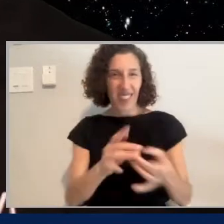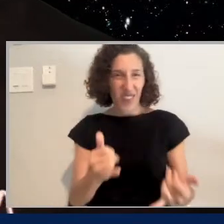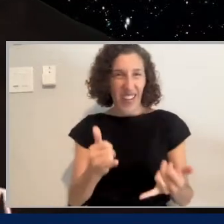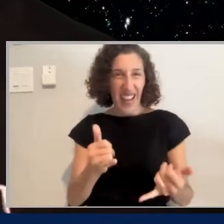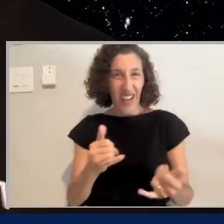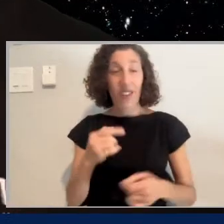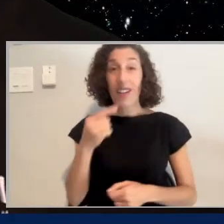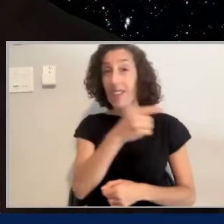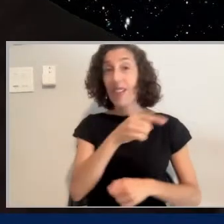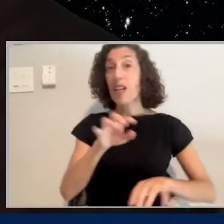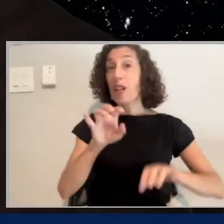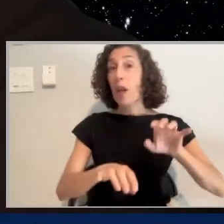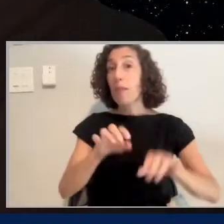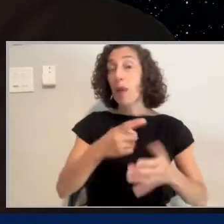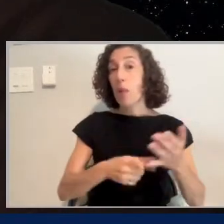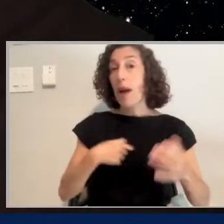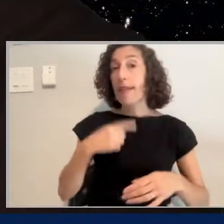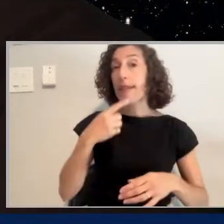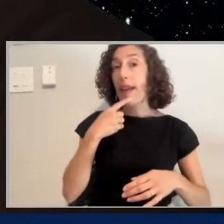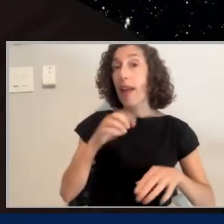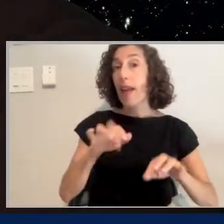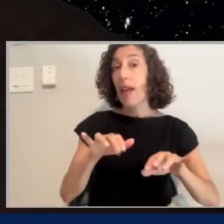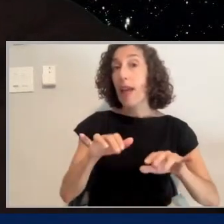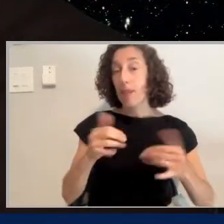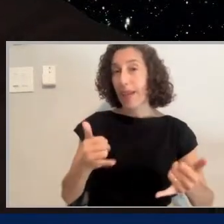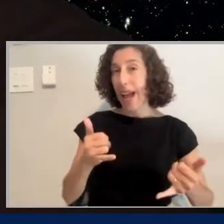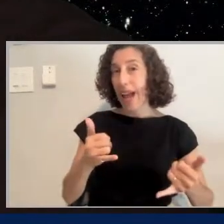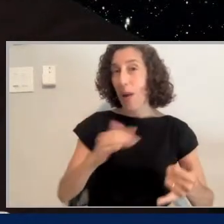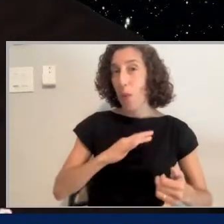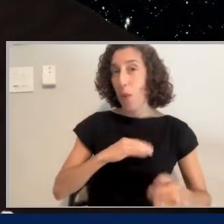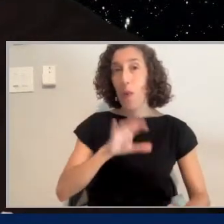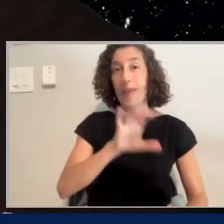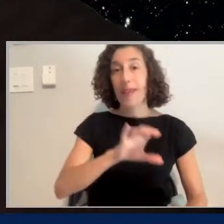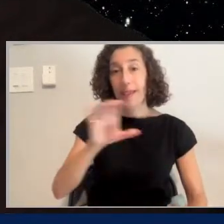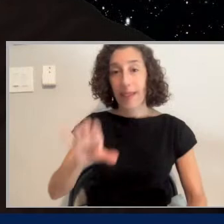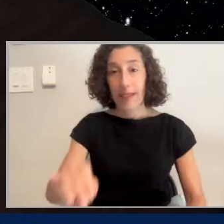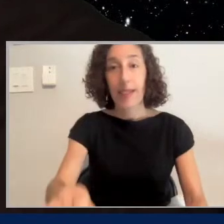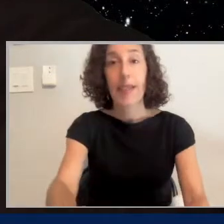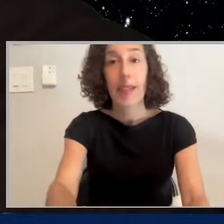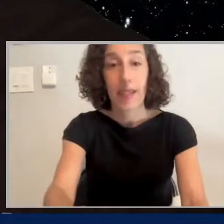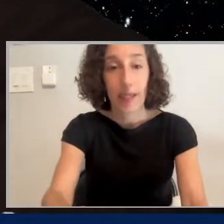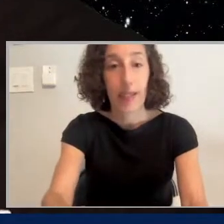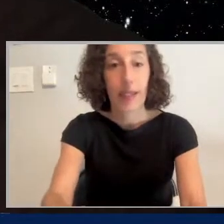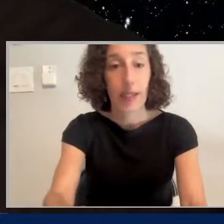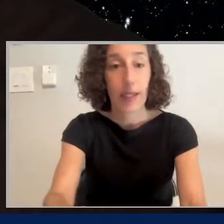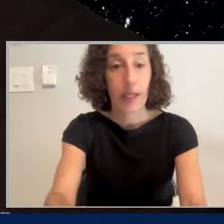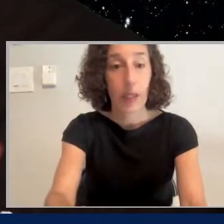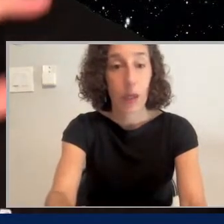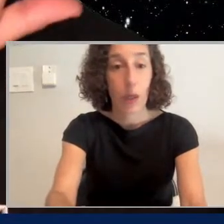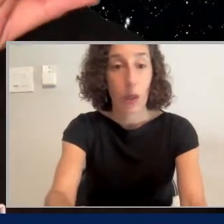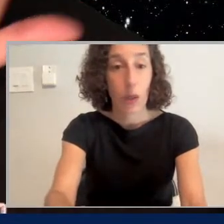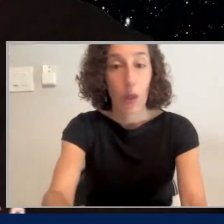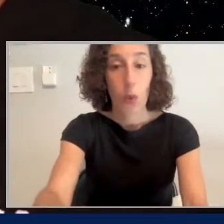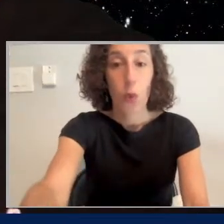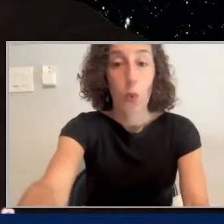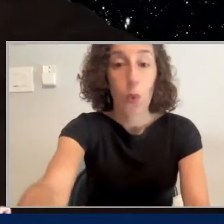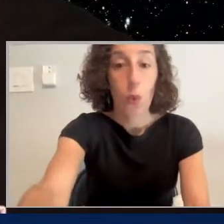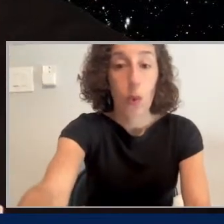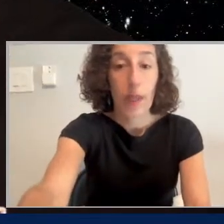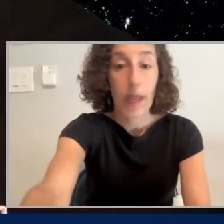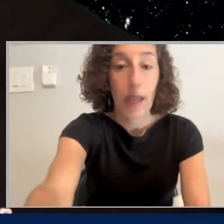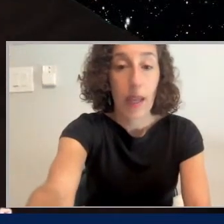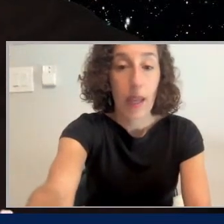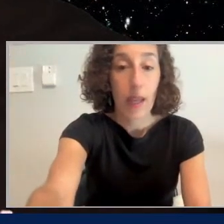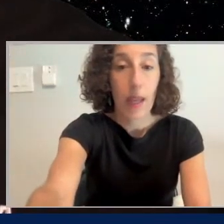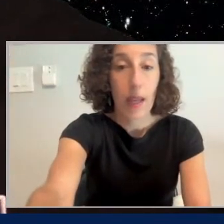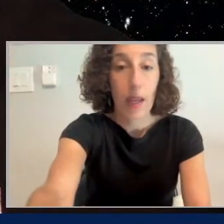say into the box. So if you can read along what's happening there, feel free to follow along there. But